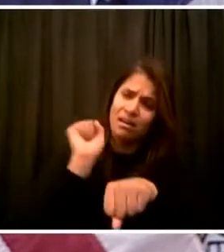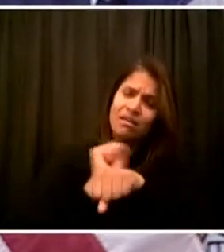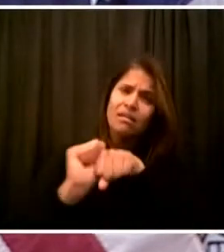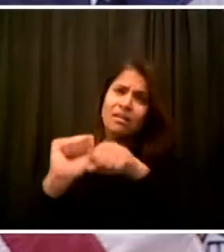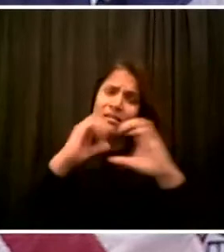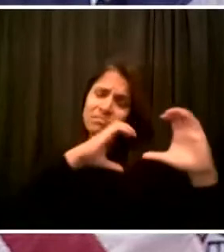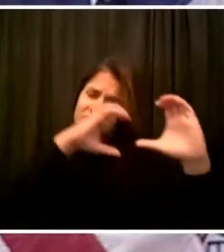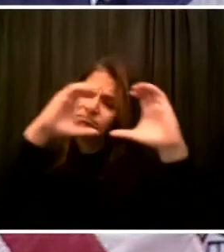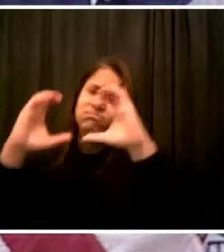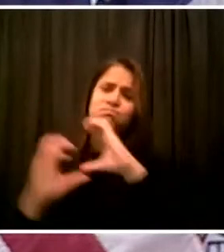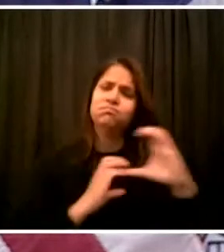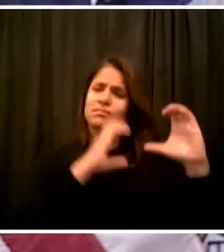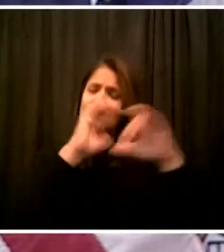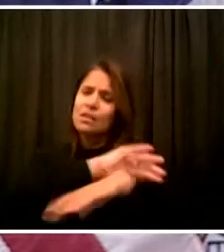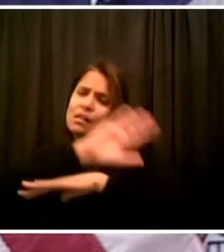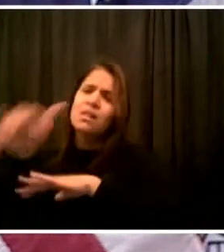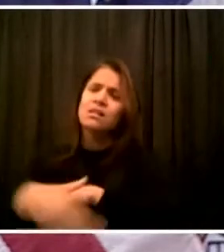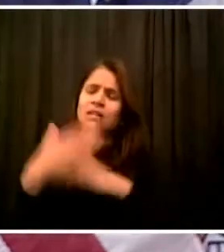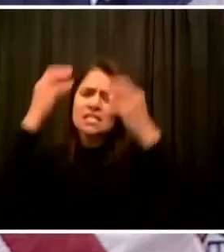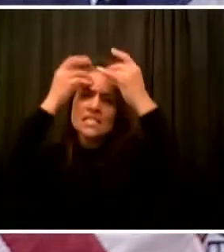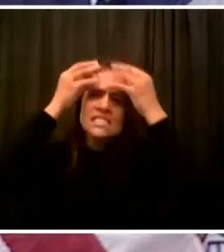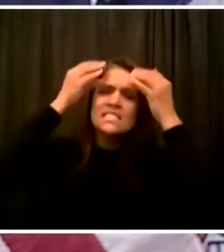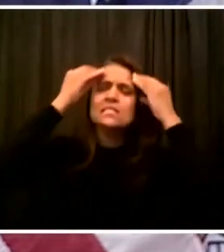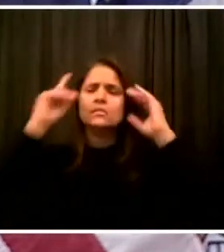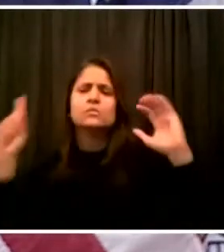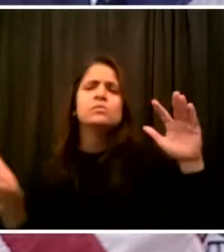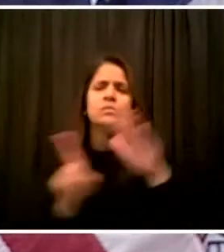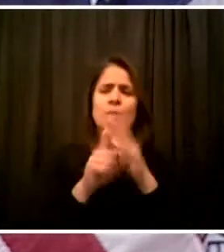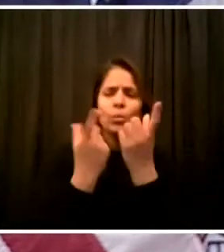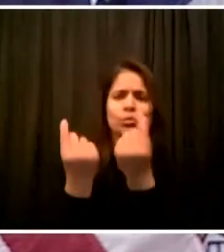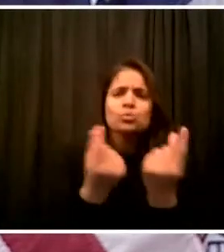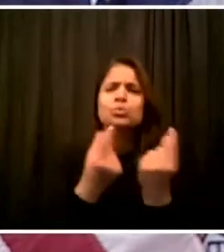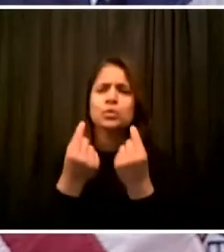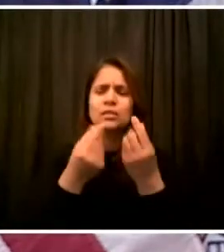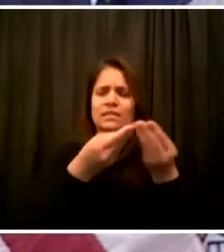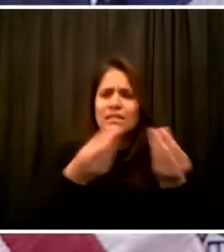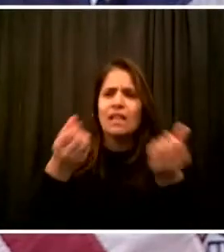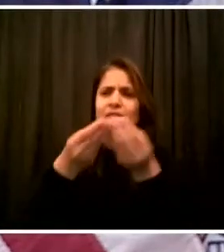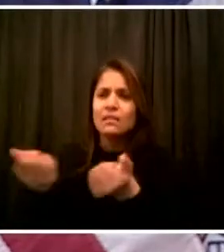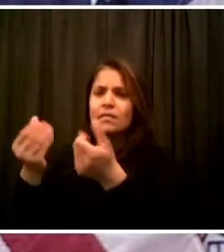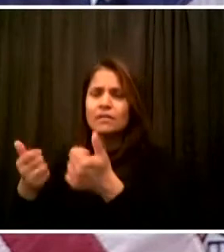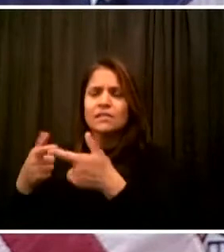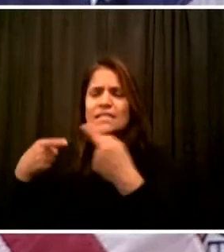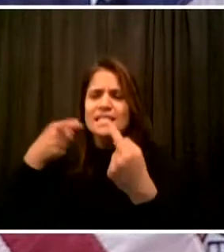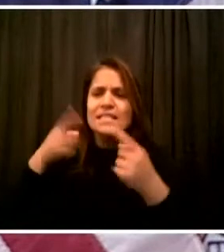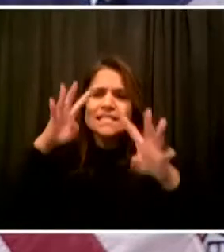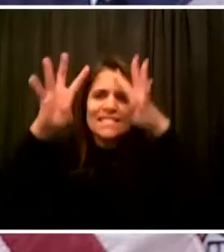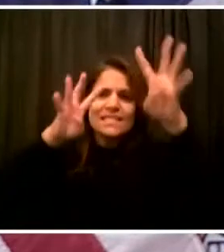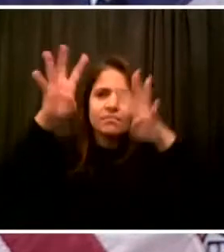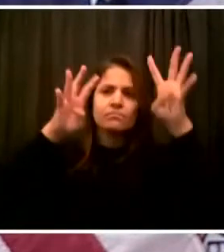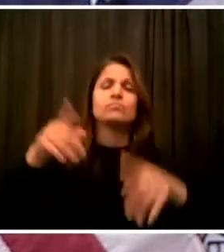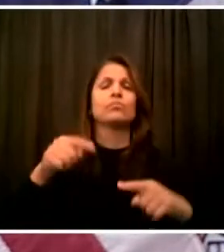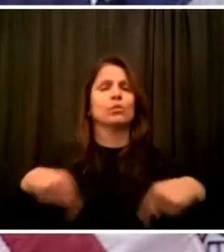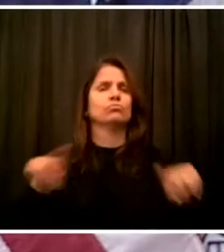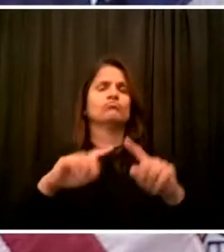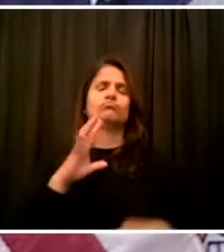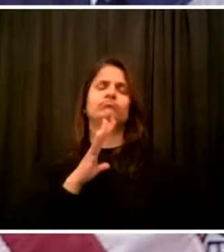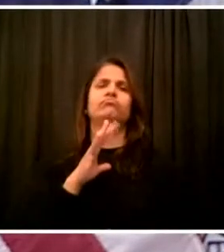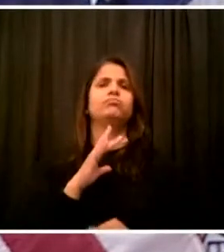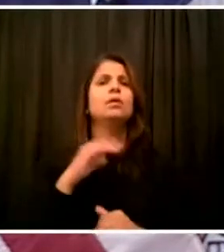You know what, even among the healthcare professionals, there's going to be different perspectives, which is normal. They're humans, and they each have different training,